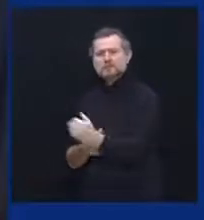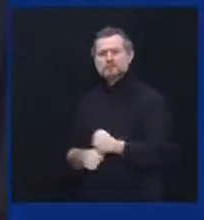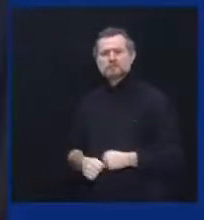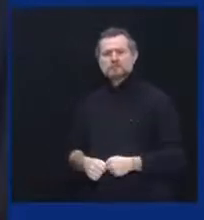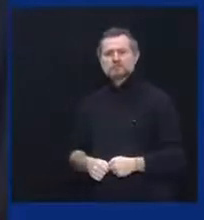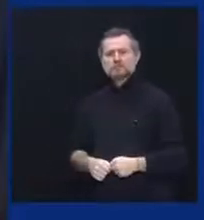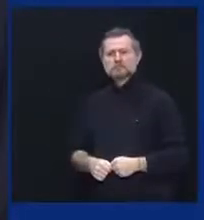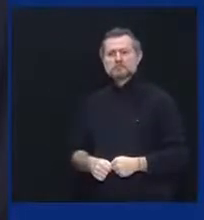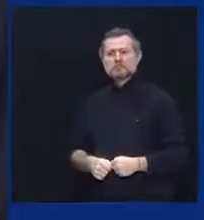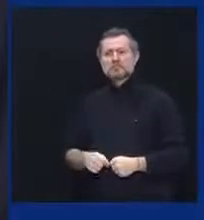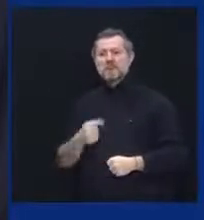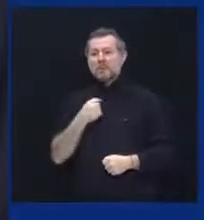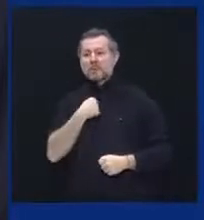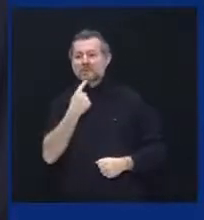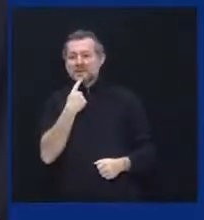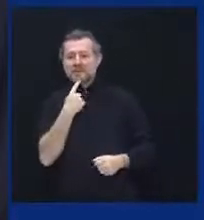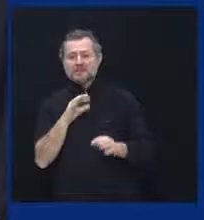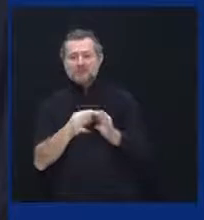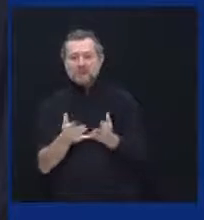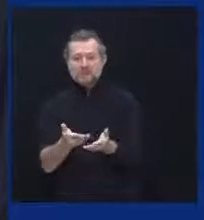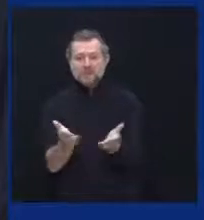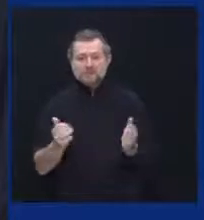What I would say is